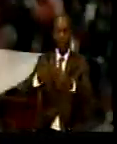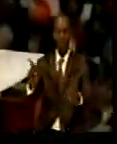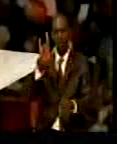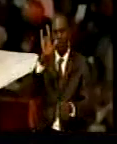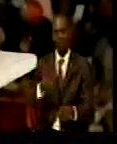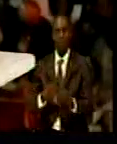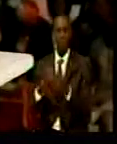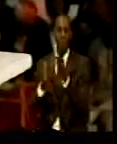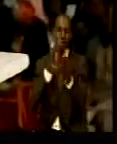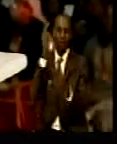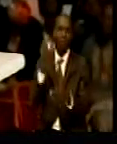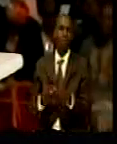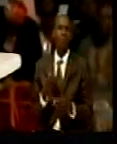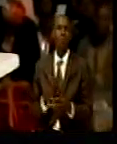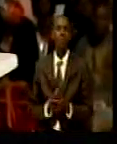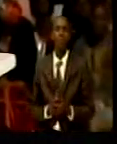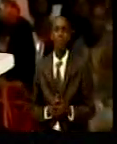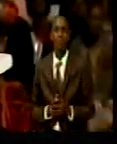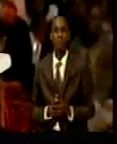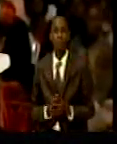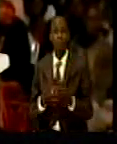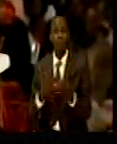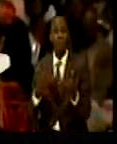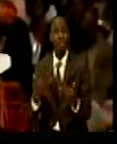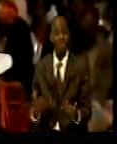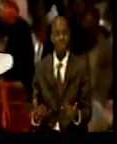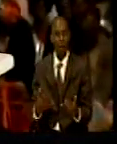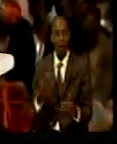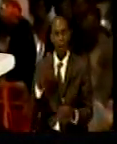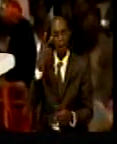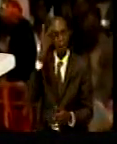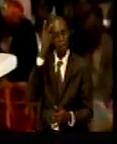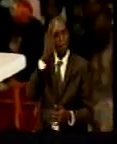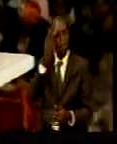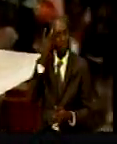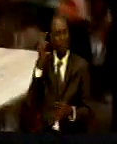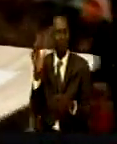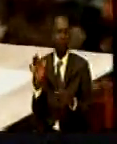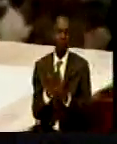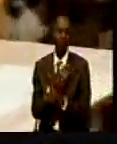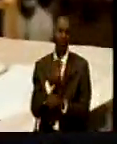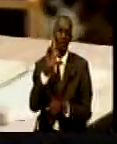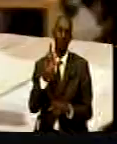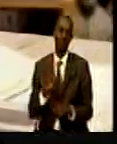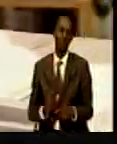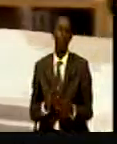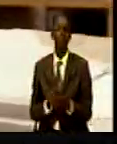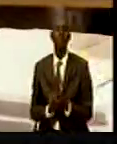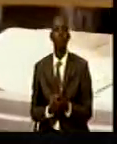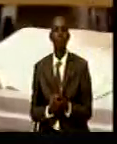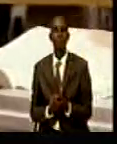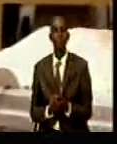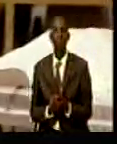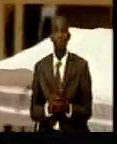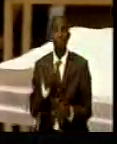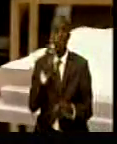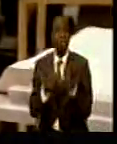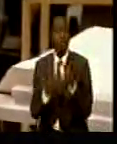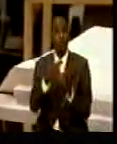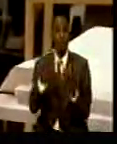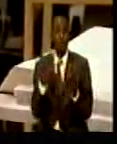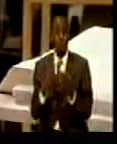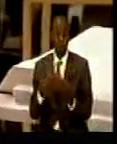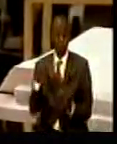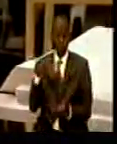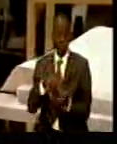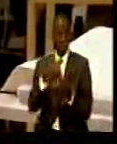name. Now, purposefully, purposefully. You know, if you're going to stand in life, and you're going to